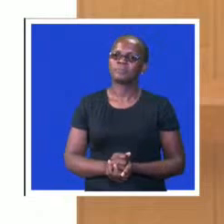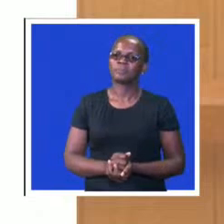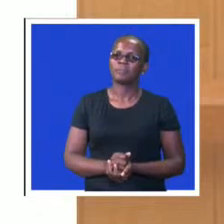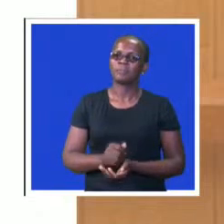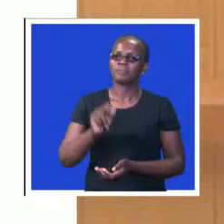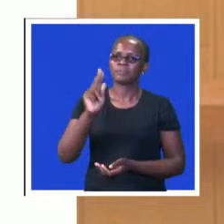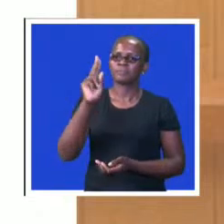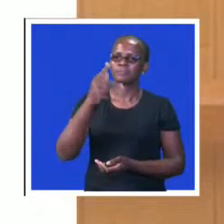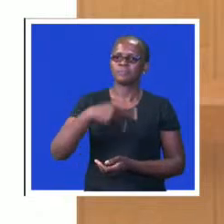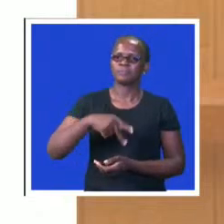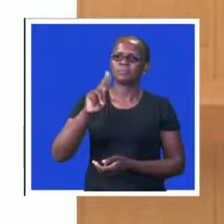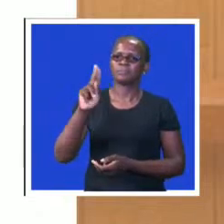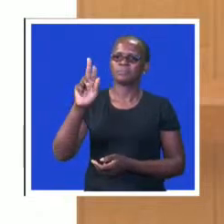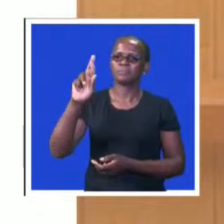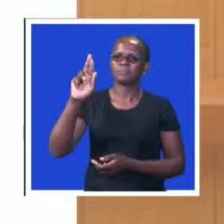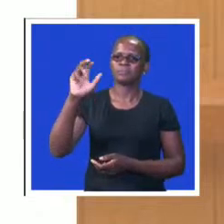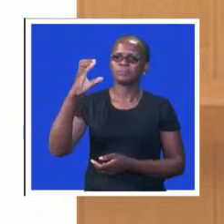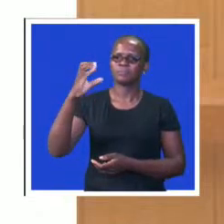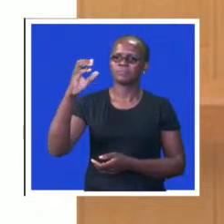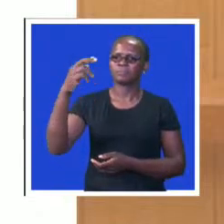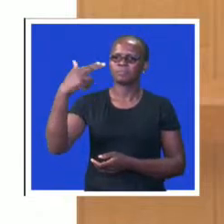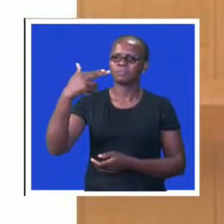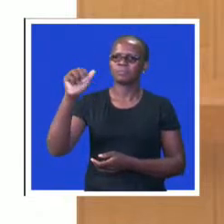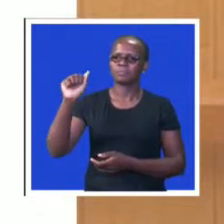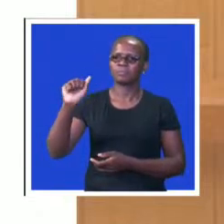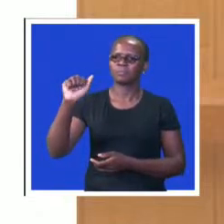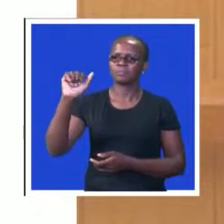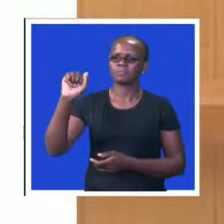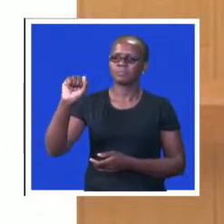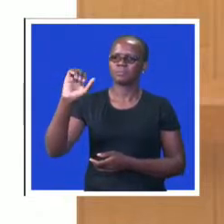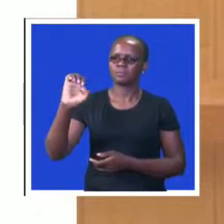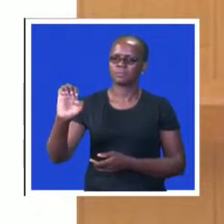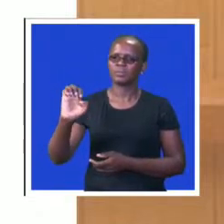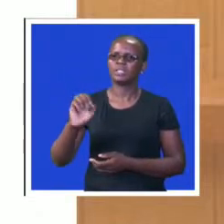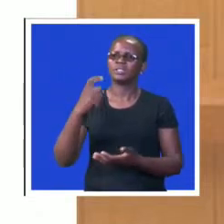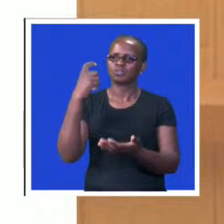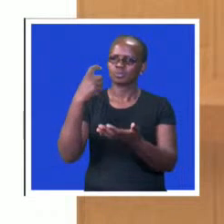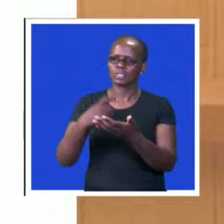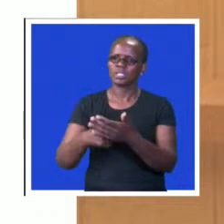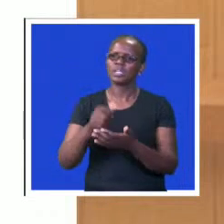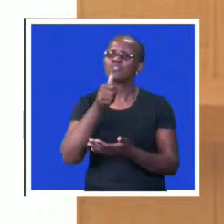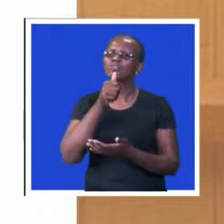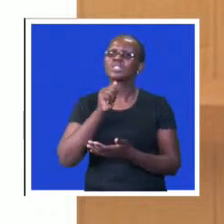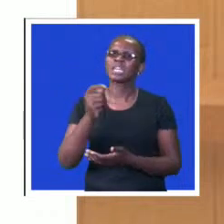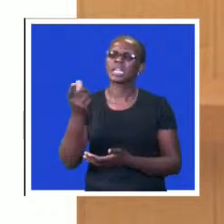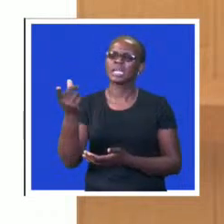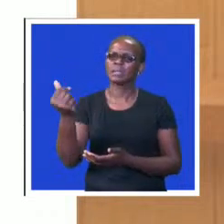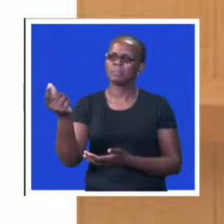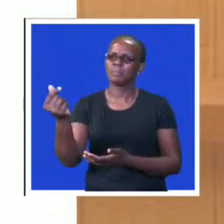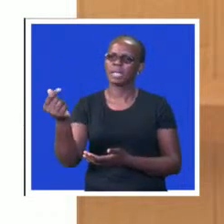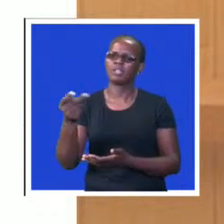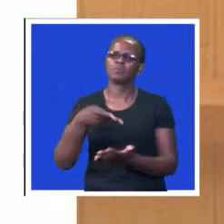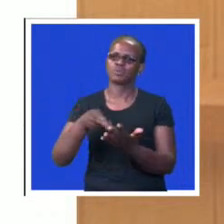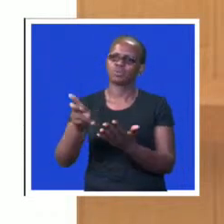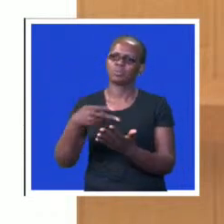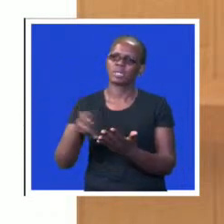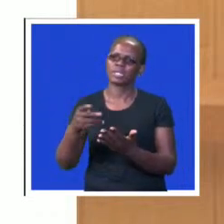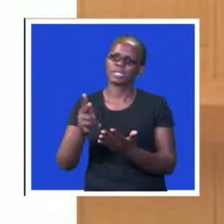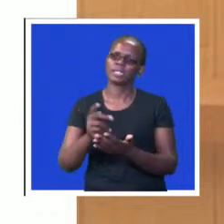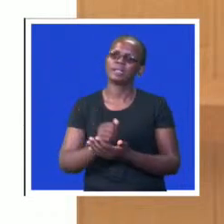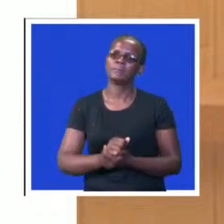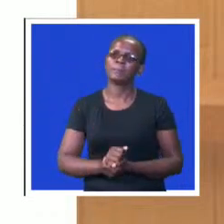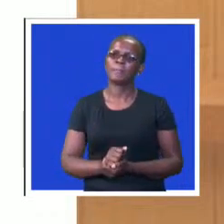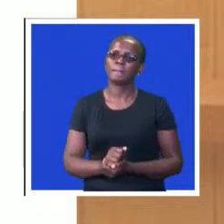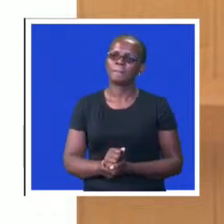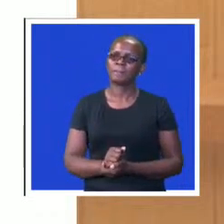Purchase. To purchase is to buy by payment of price in money. To buy by payment of price